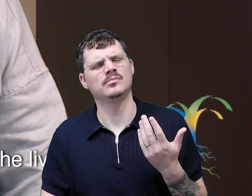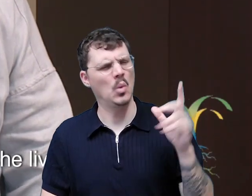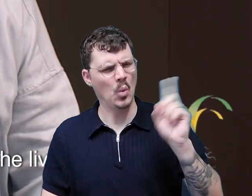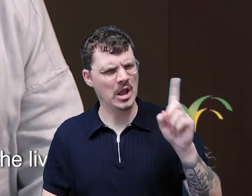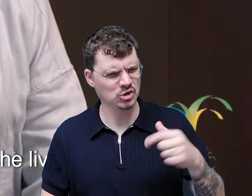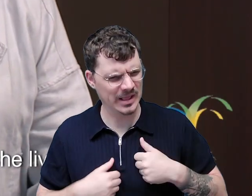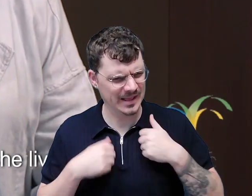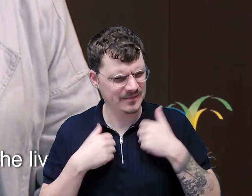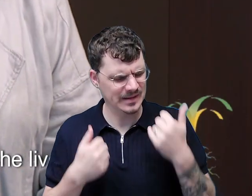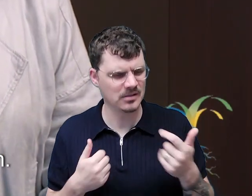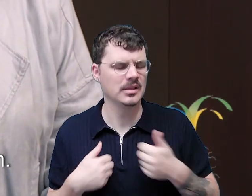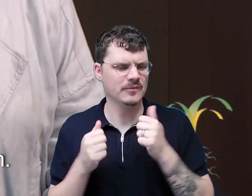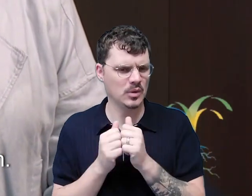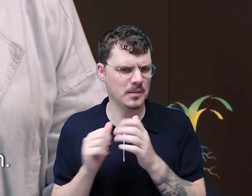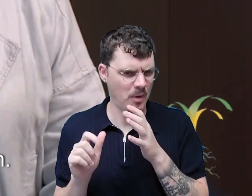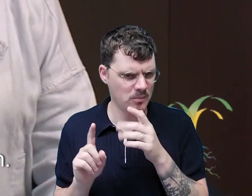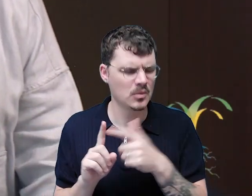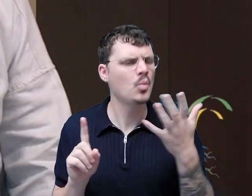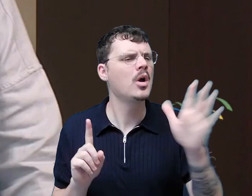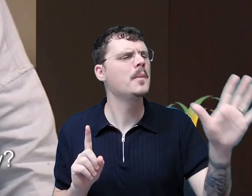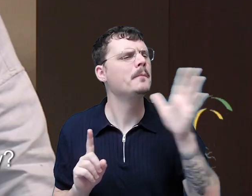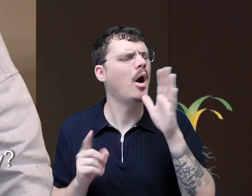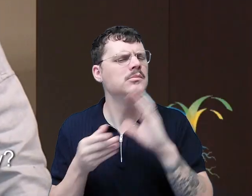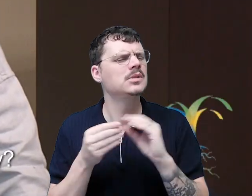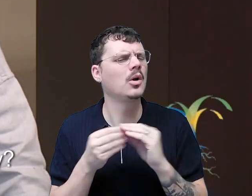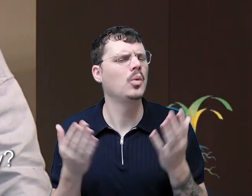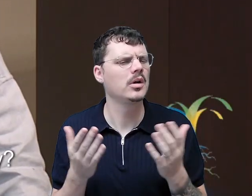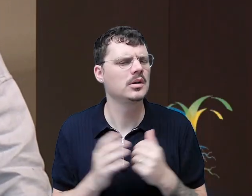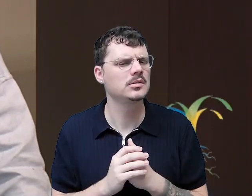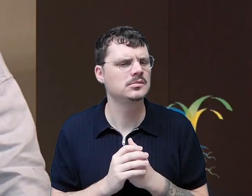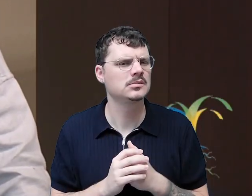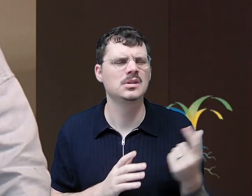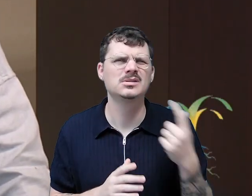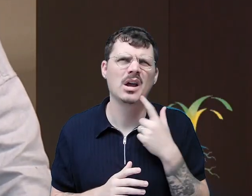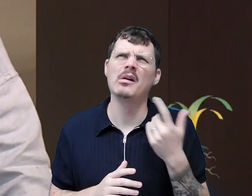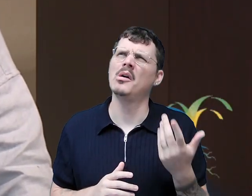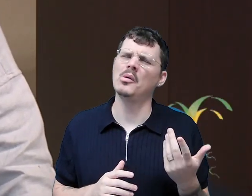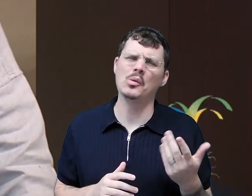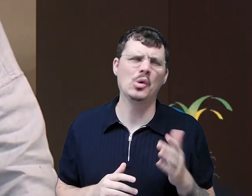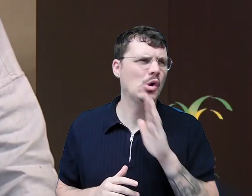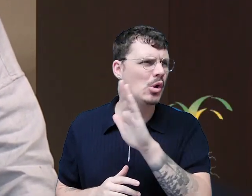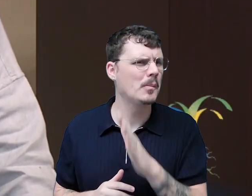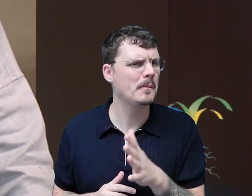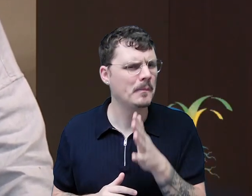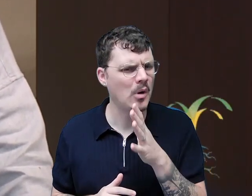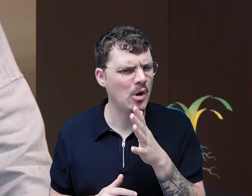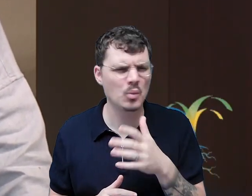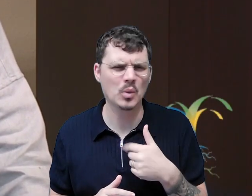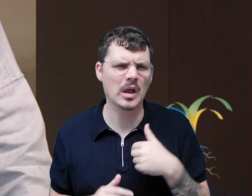Well, where does she live now? She lives with her mom. Well, what does her mom say? Well, her